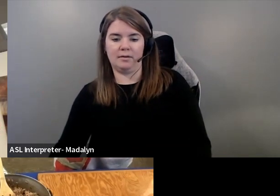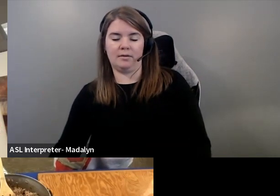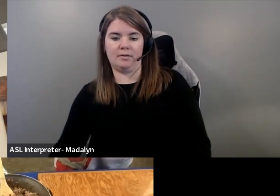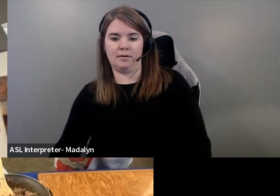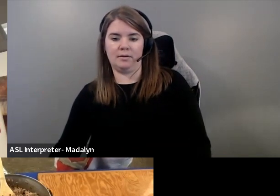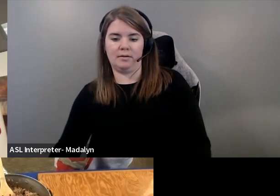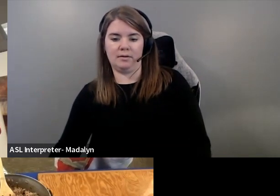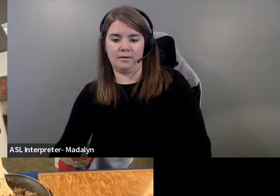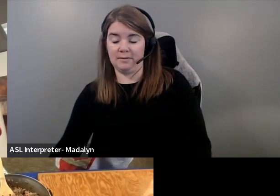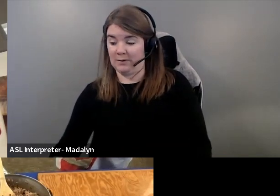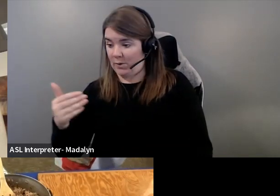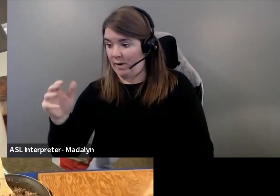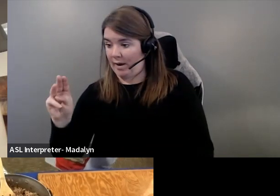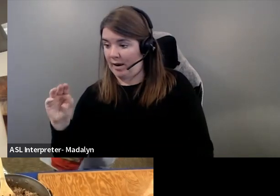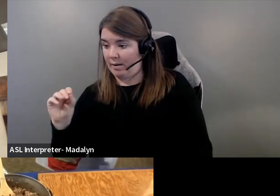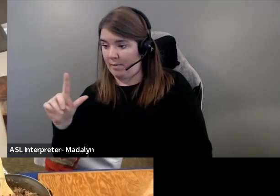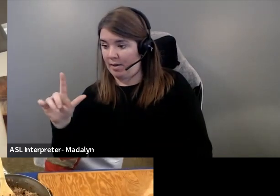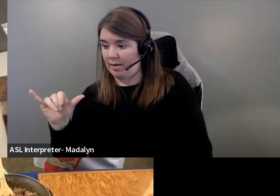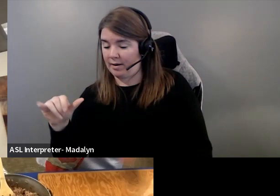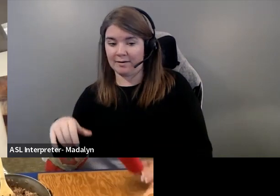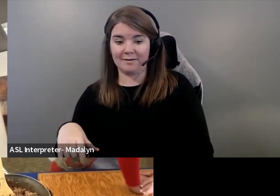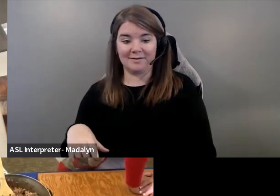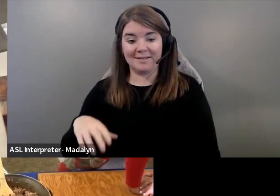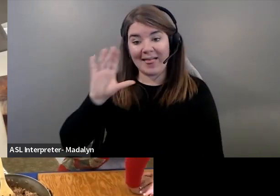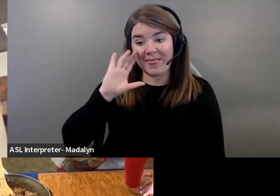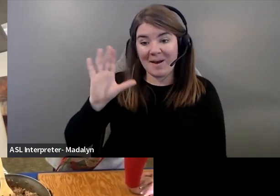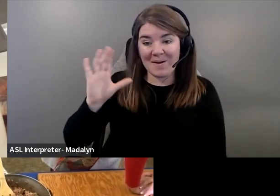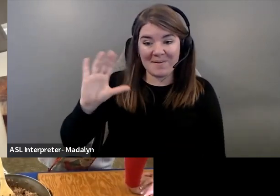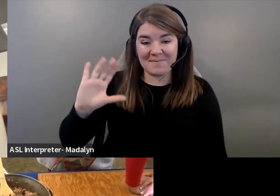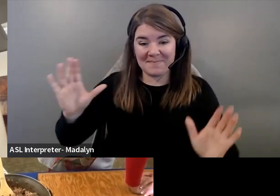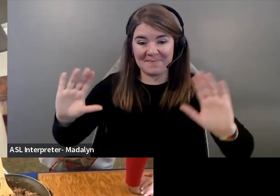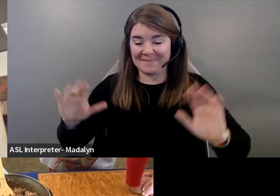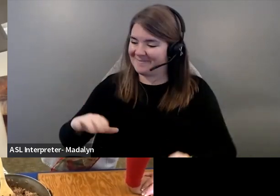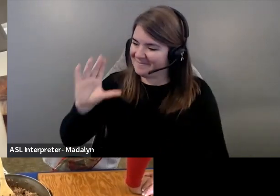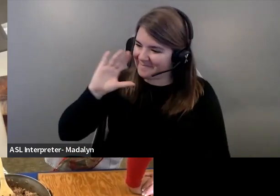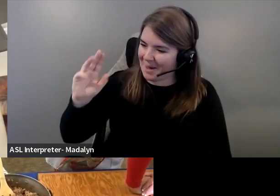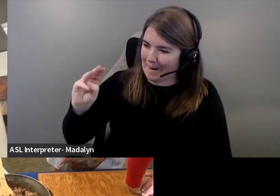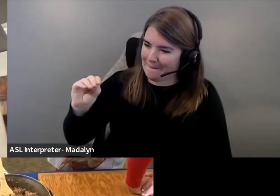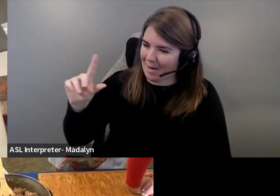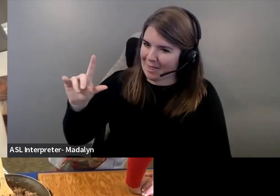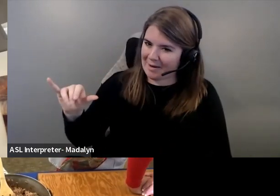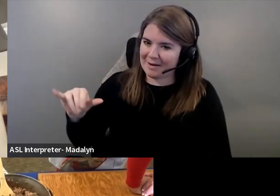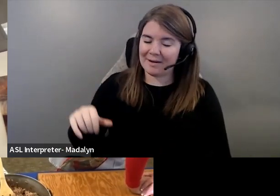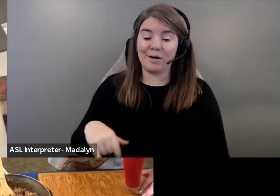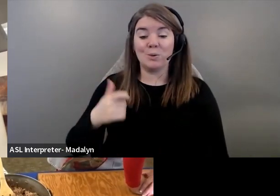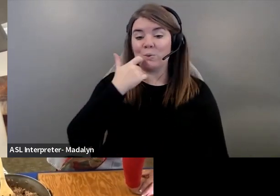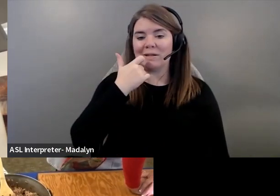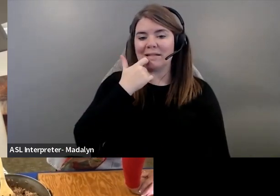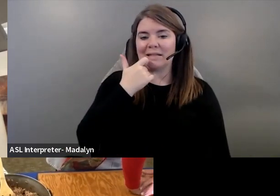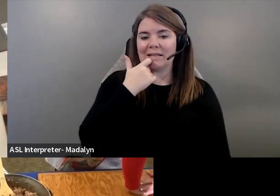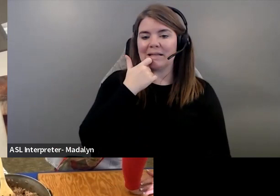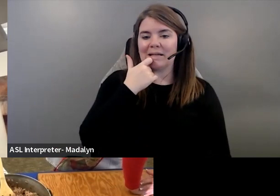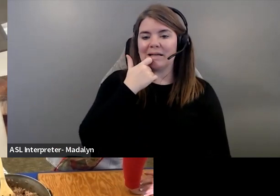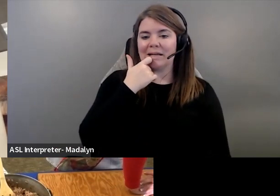So whenever you're ready, Molly. Hey, Arius. Hey, Vicki. Hey, Molly. So recently I've come upon